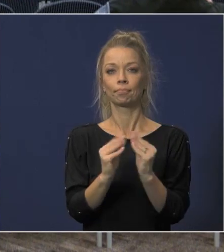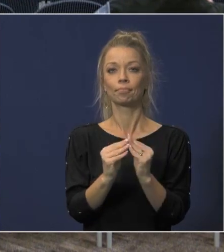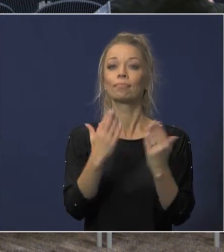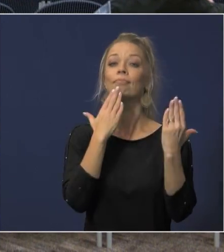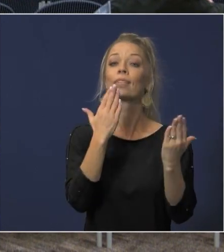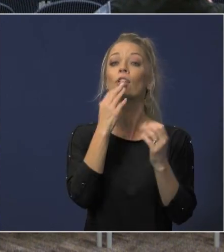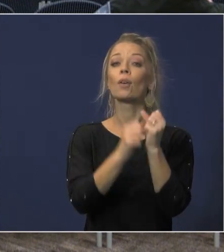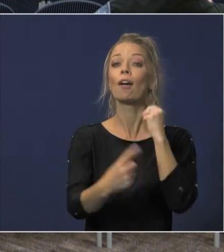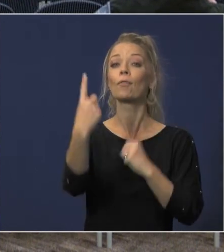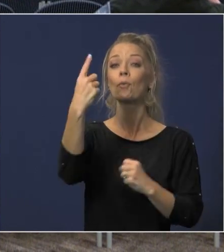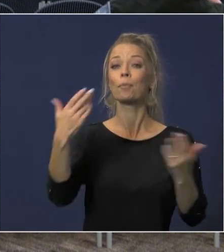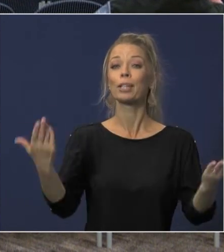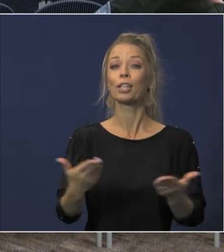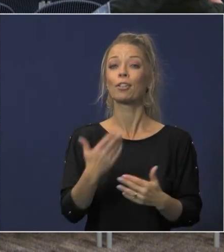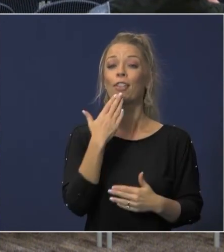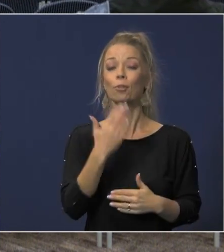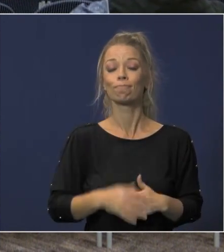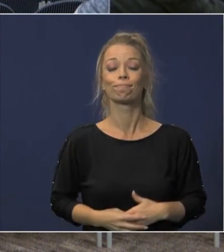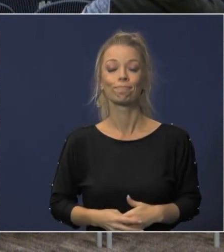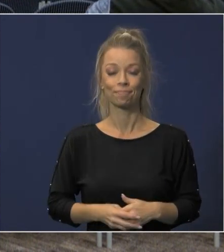thank you everyone for being here by the way